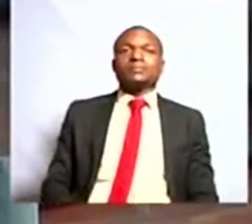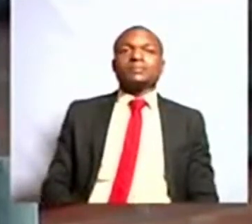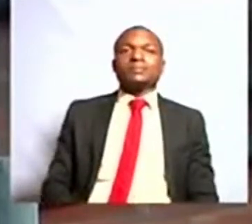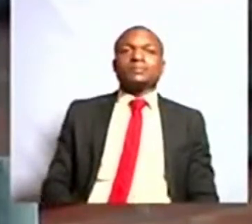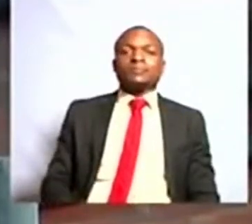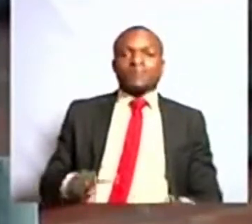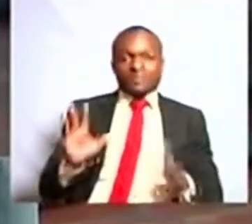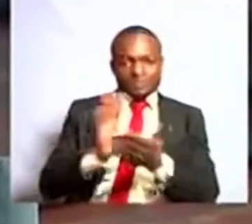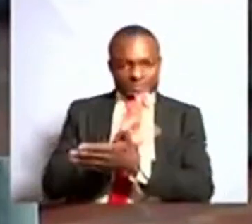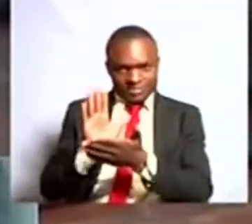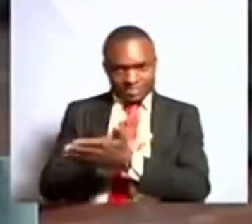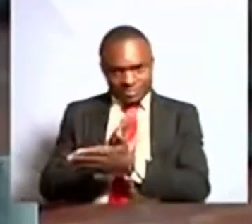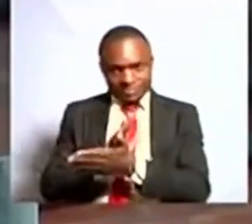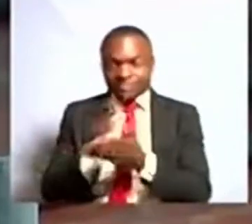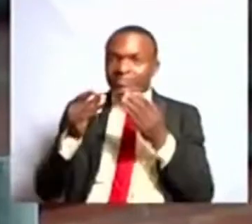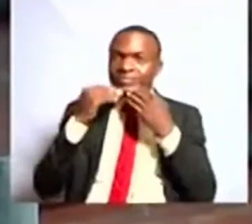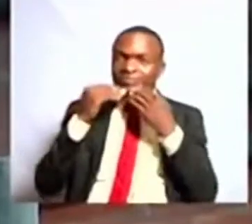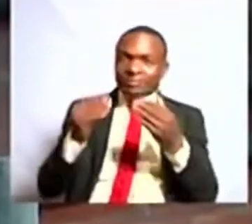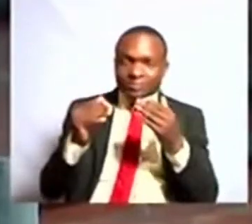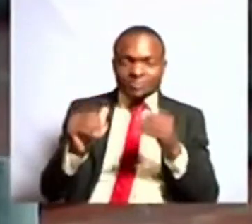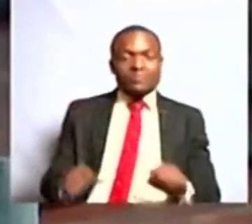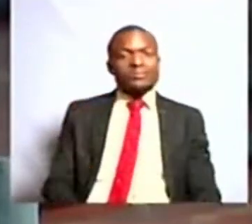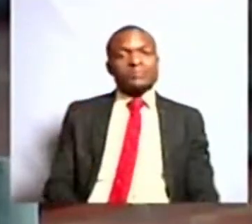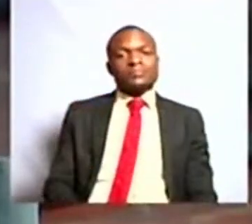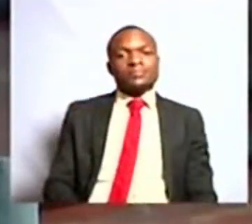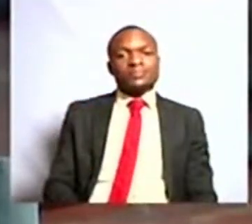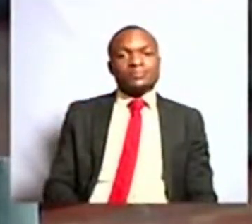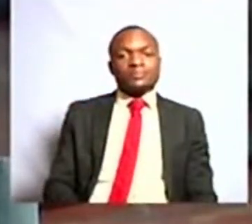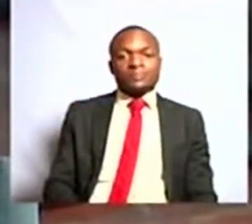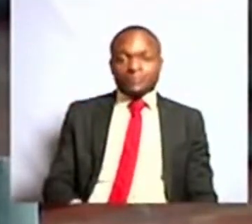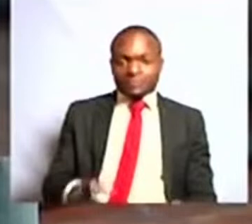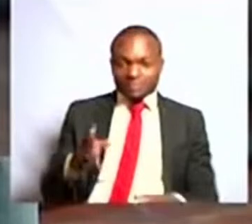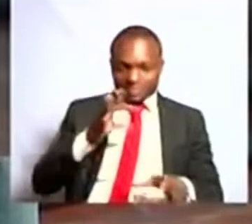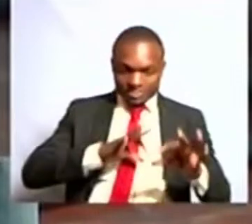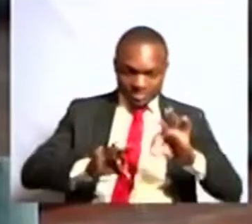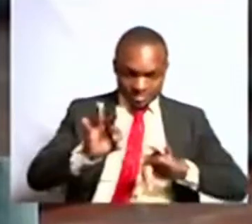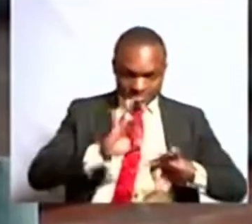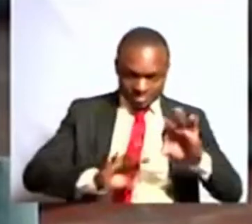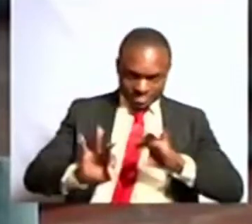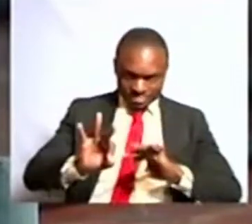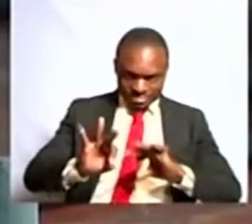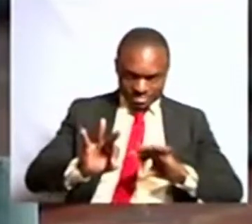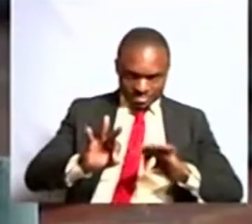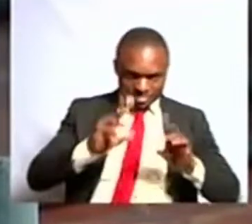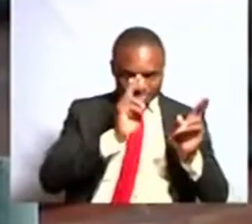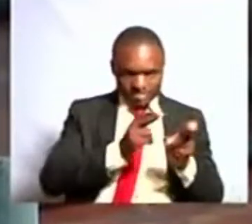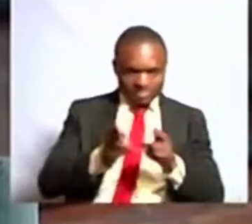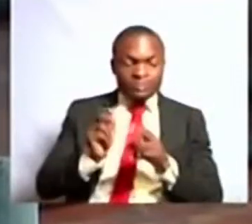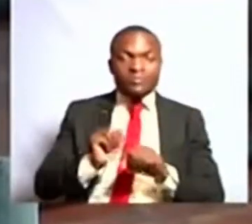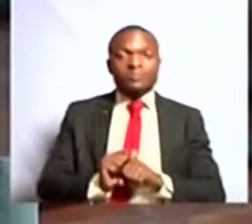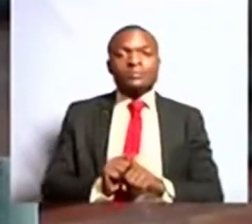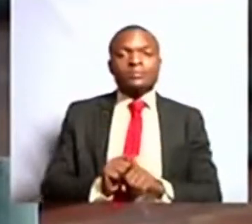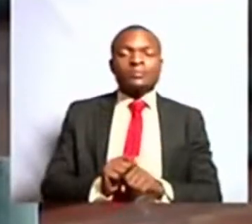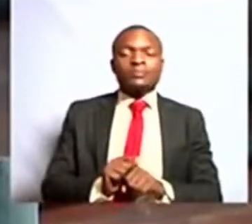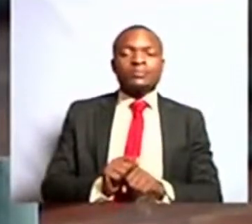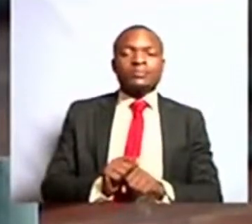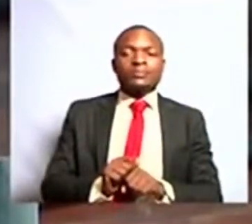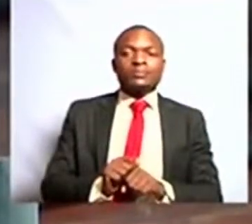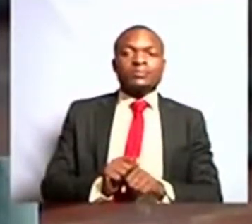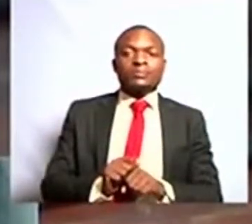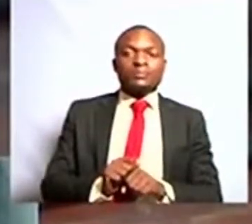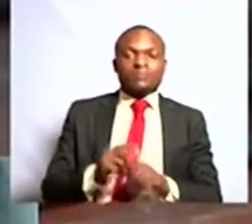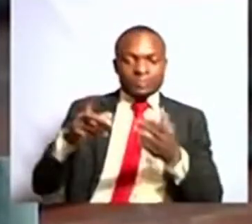Be precise. Thank you. Like we explained in the response,